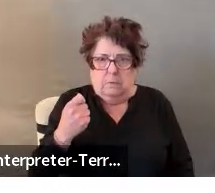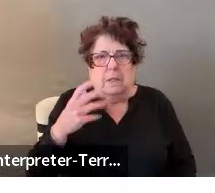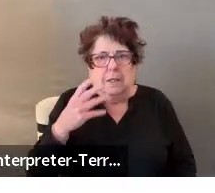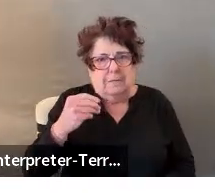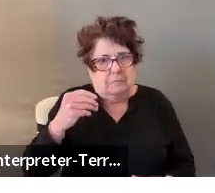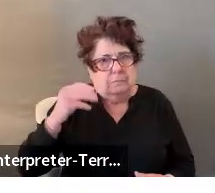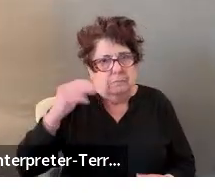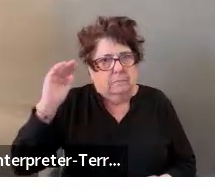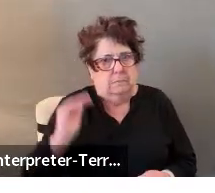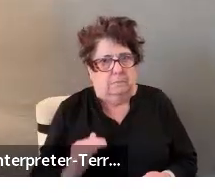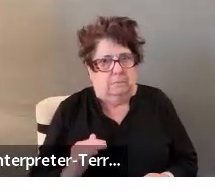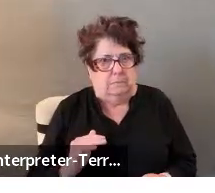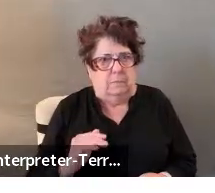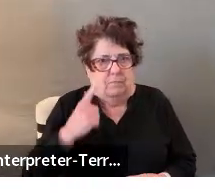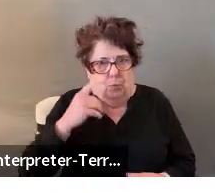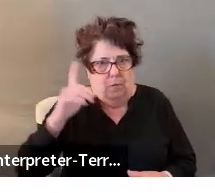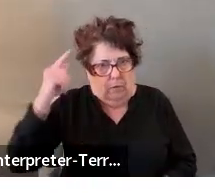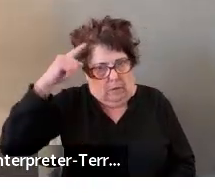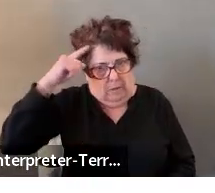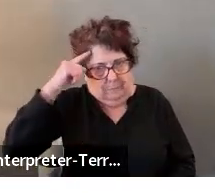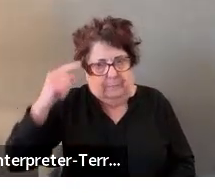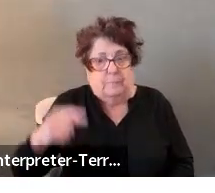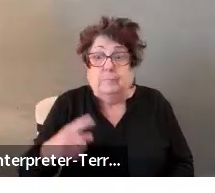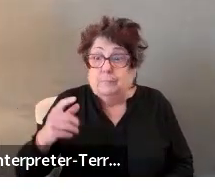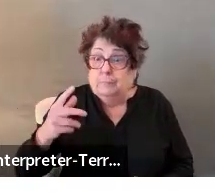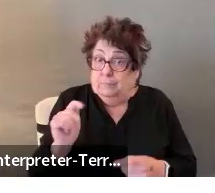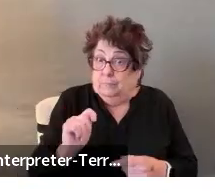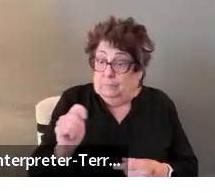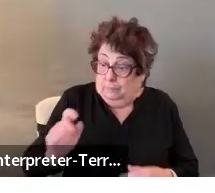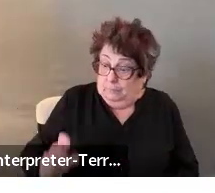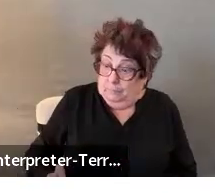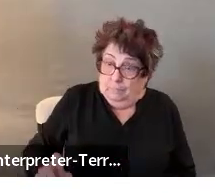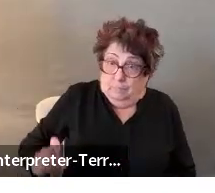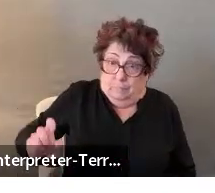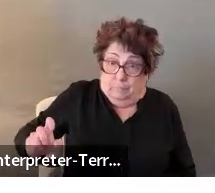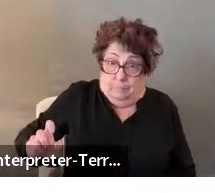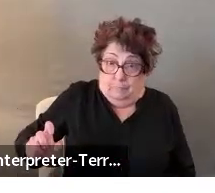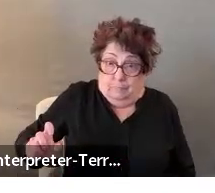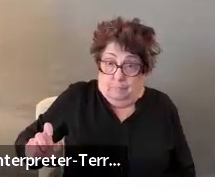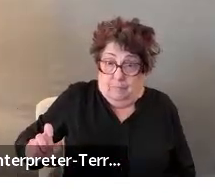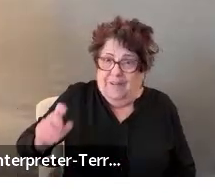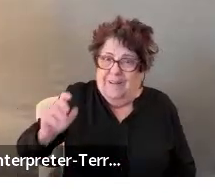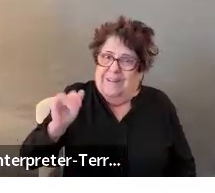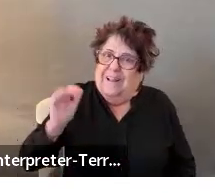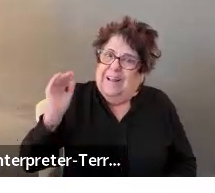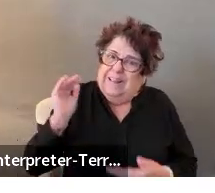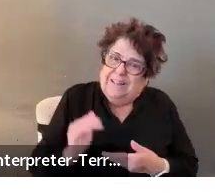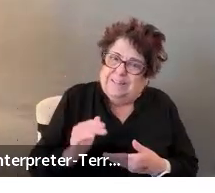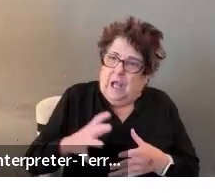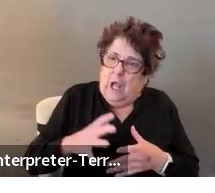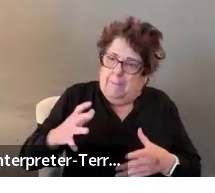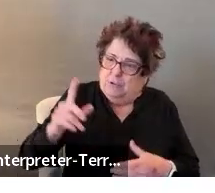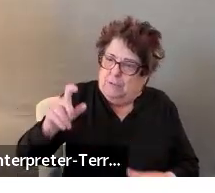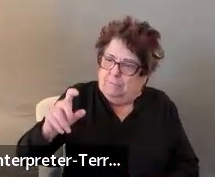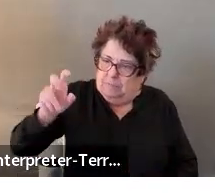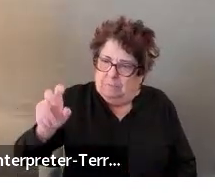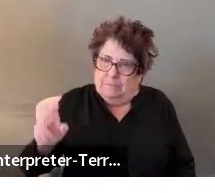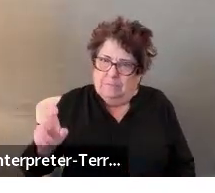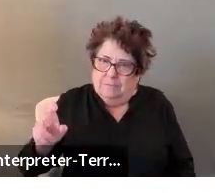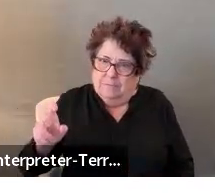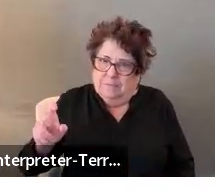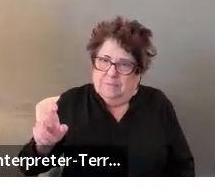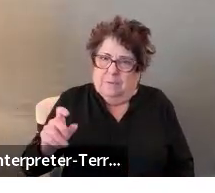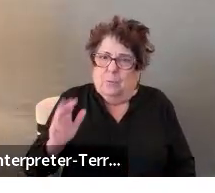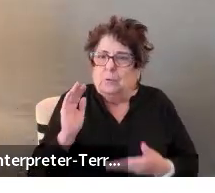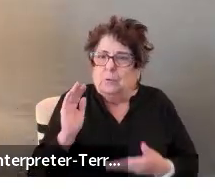A raised toilet seat decreases the distance required by a user to sit down or stand up, reducing strain on the